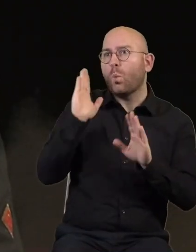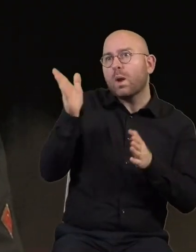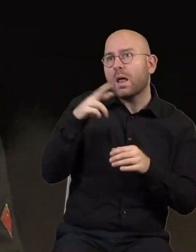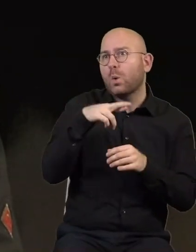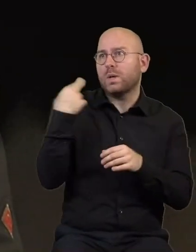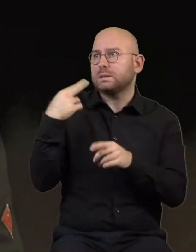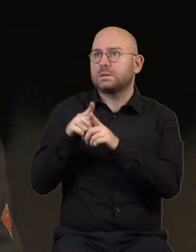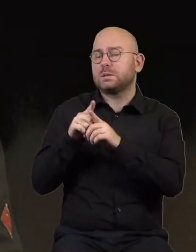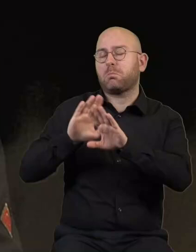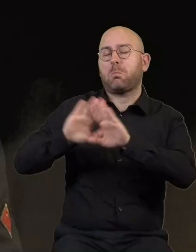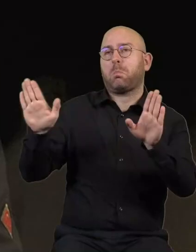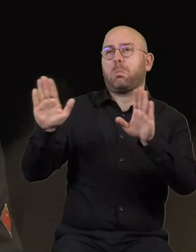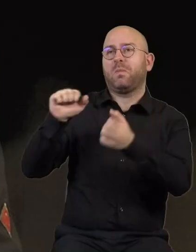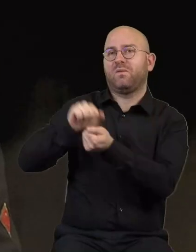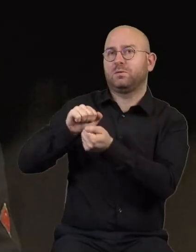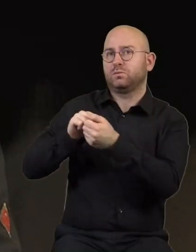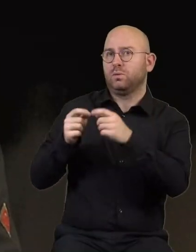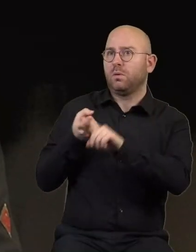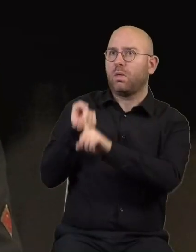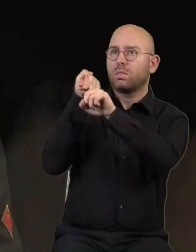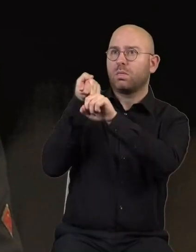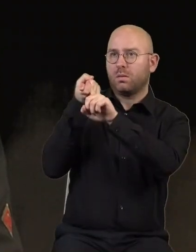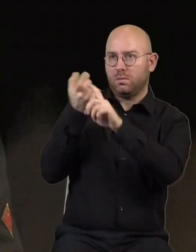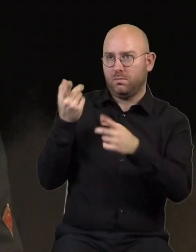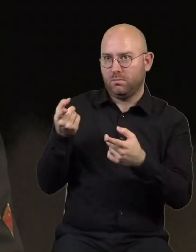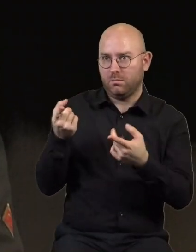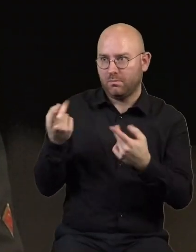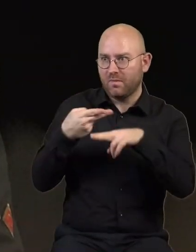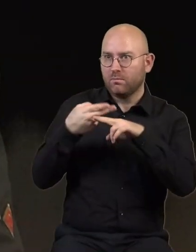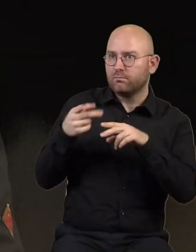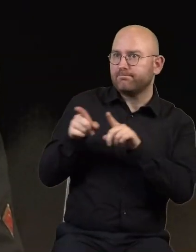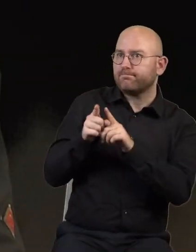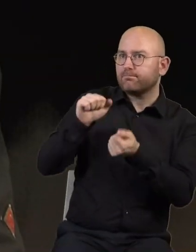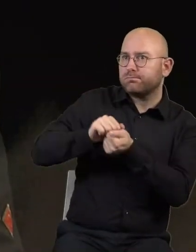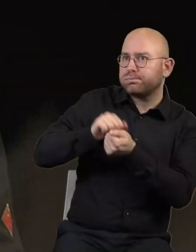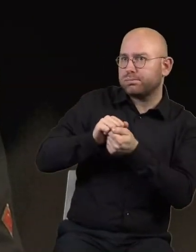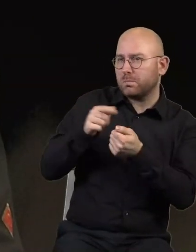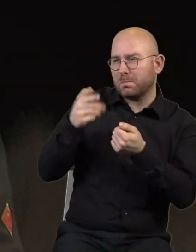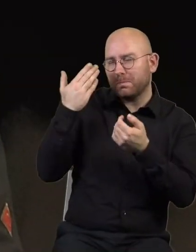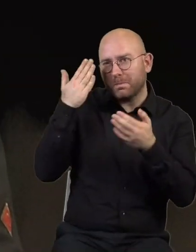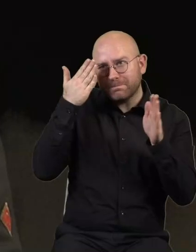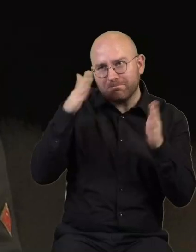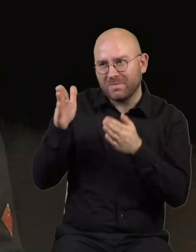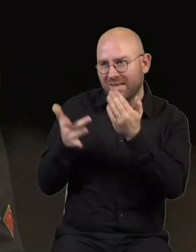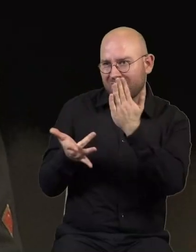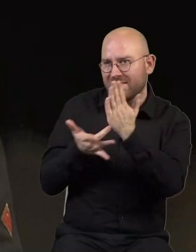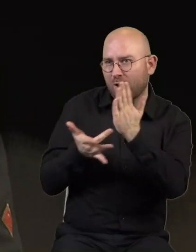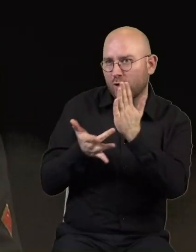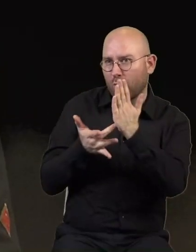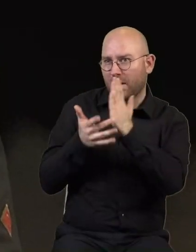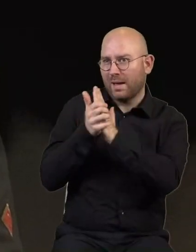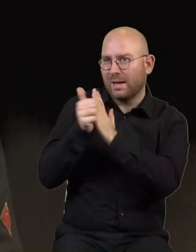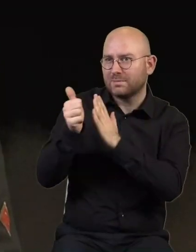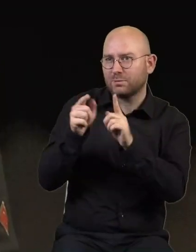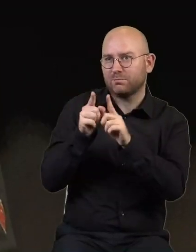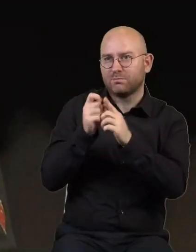technical, it's with specificities and so forth and so on, so why not go back to robustness? Make it